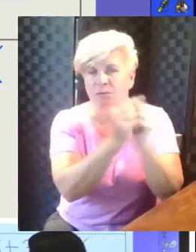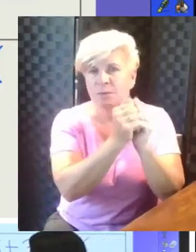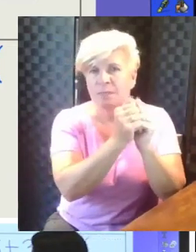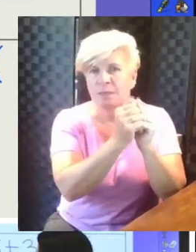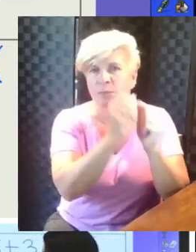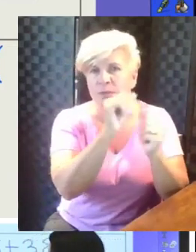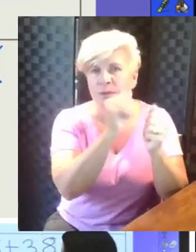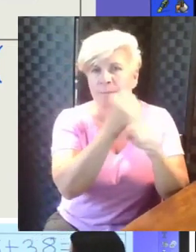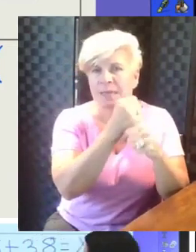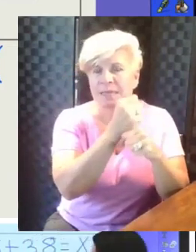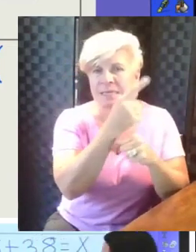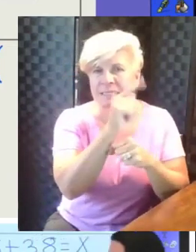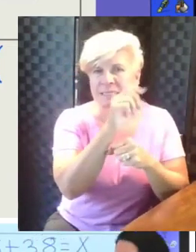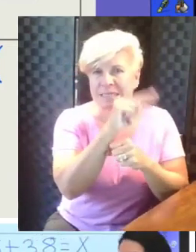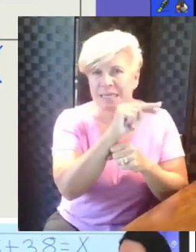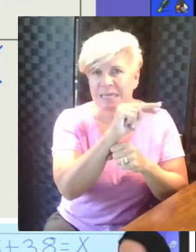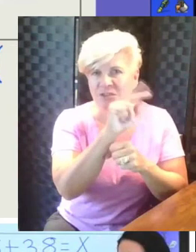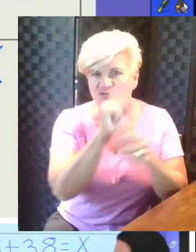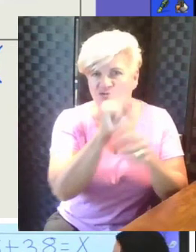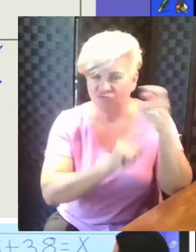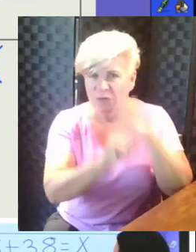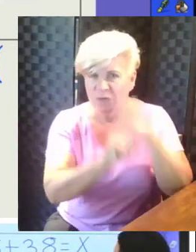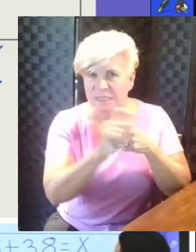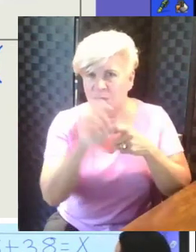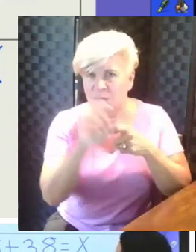just going to trade it. We're trading them in.